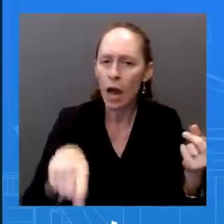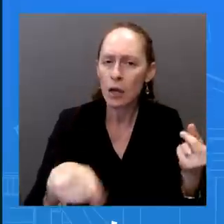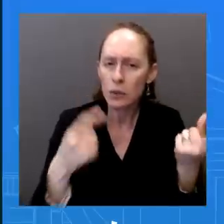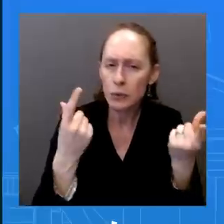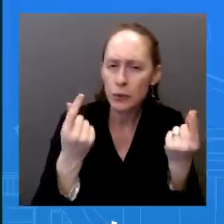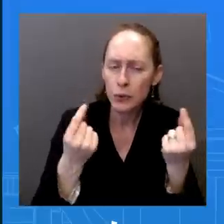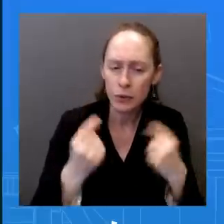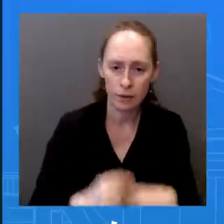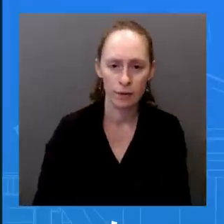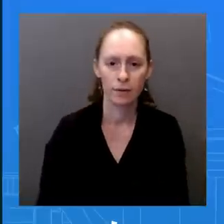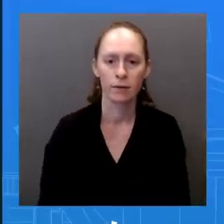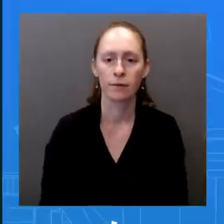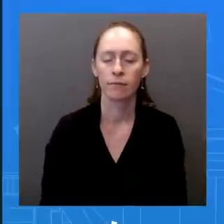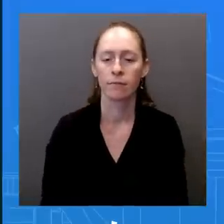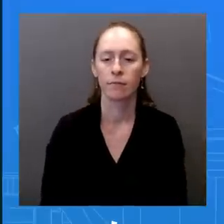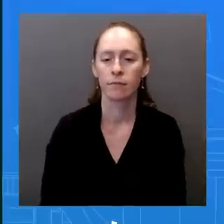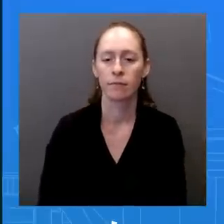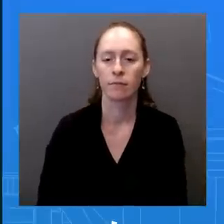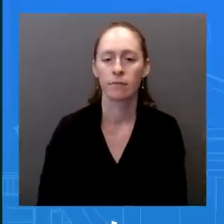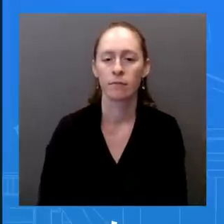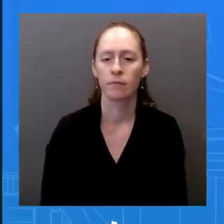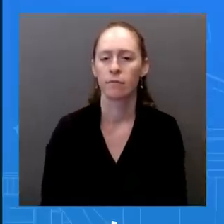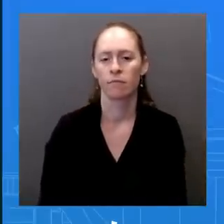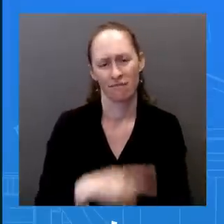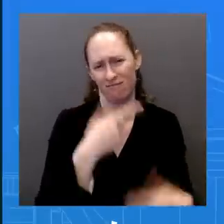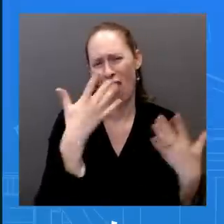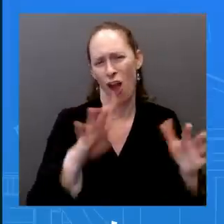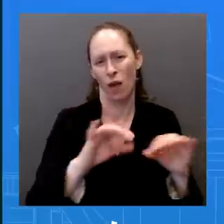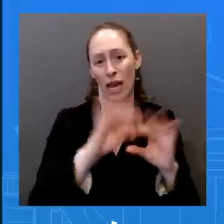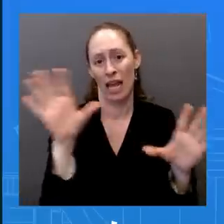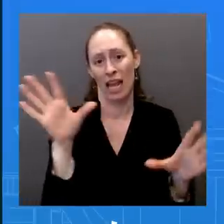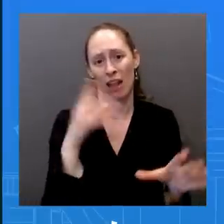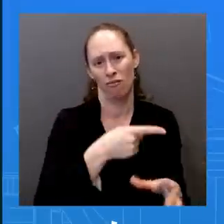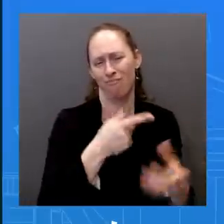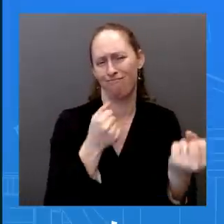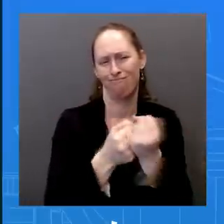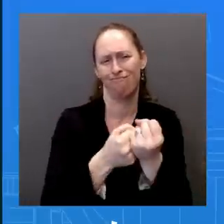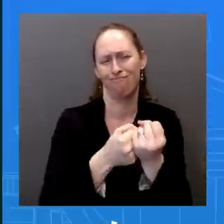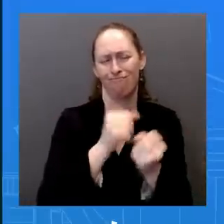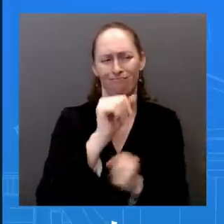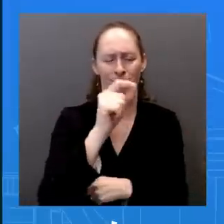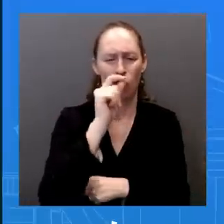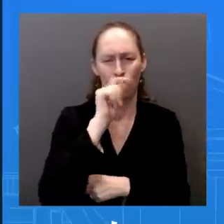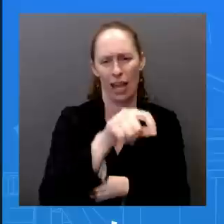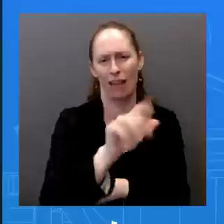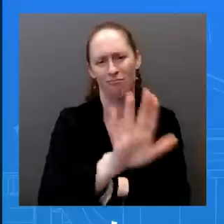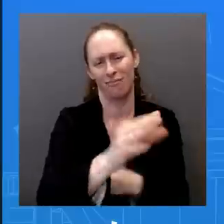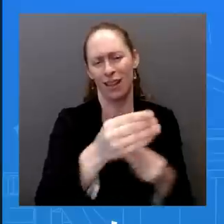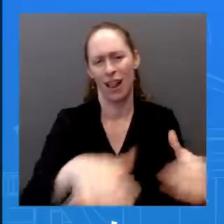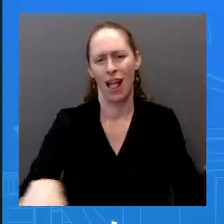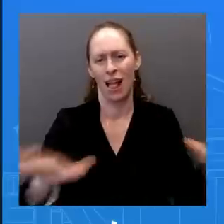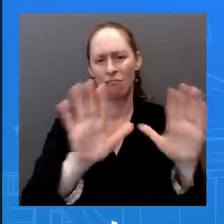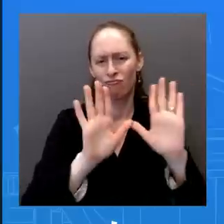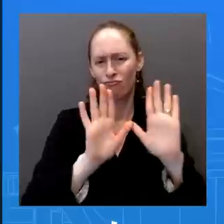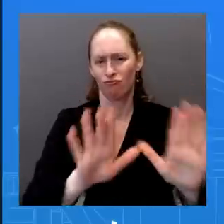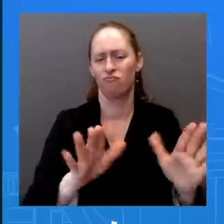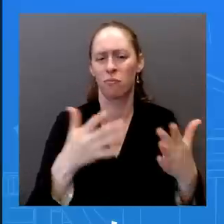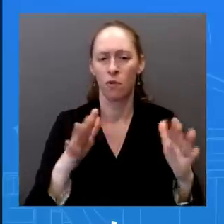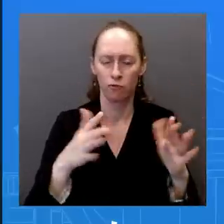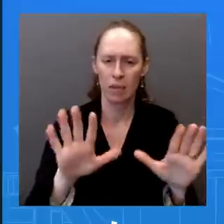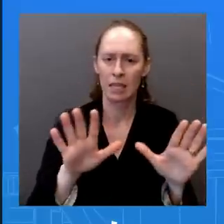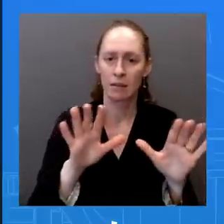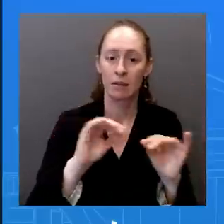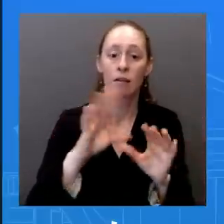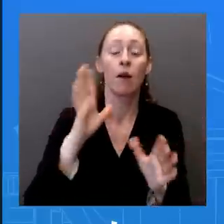and territorial integrity. They'll discuss the challenge posed by the PRC, and they will talk about Northern Ireland. And the president will communicate